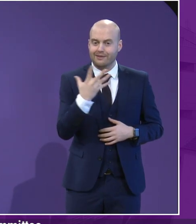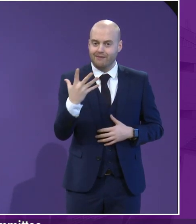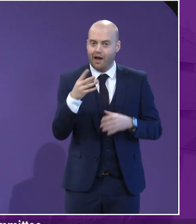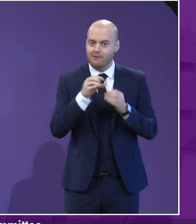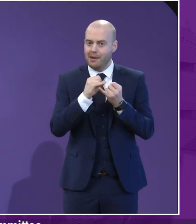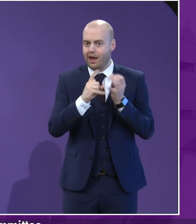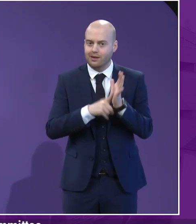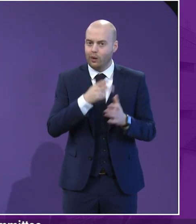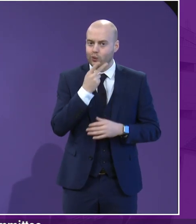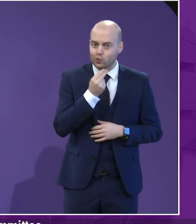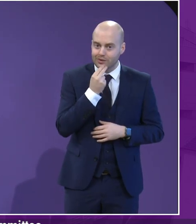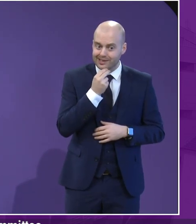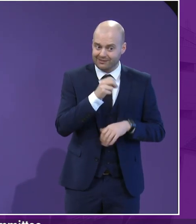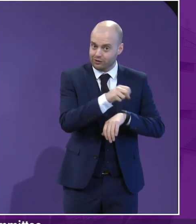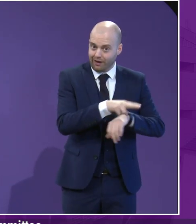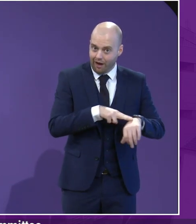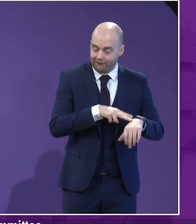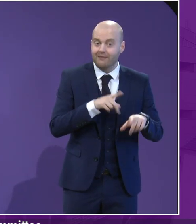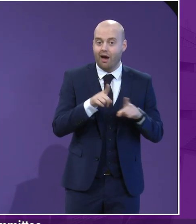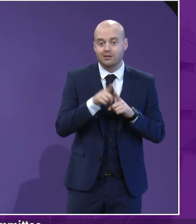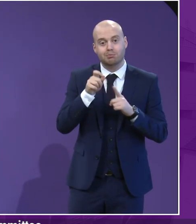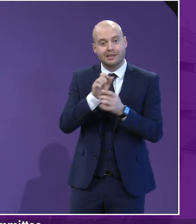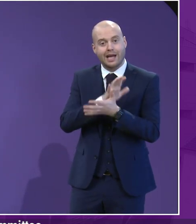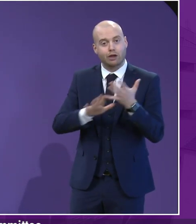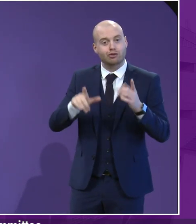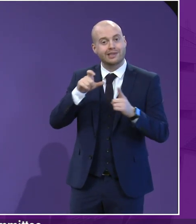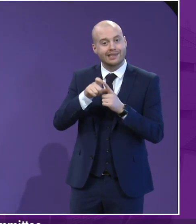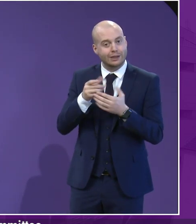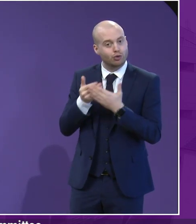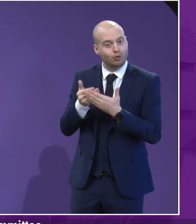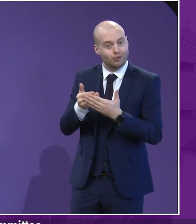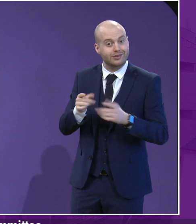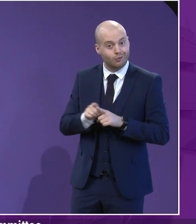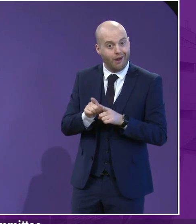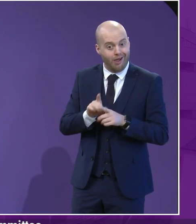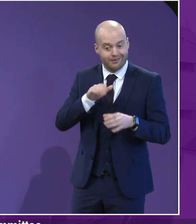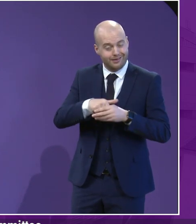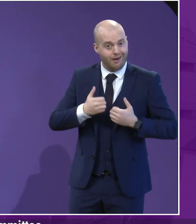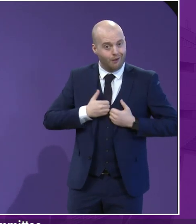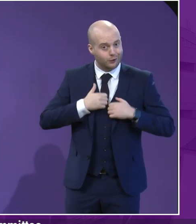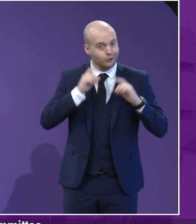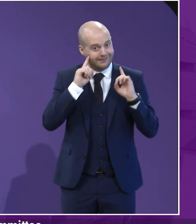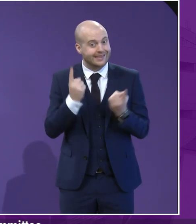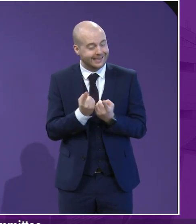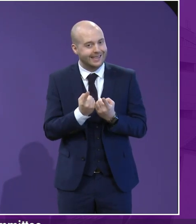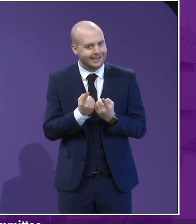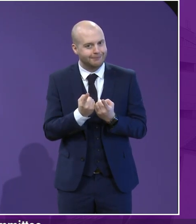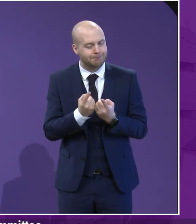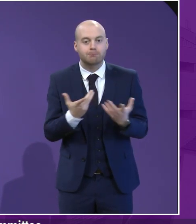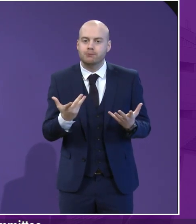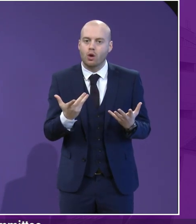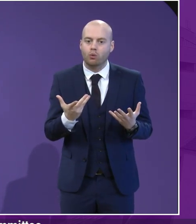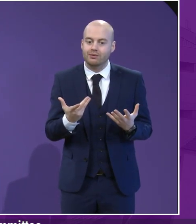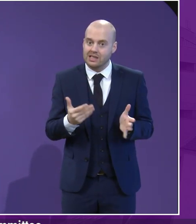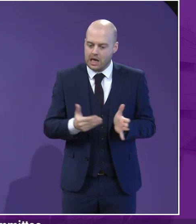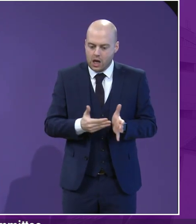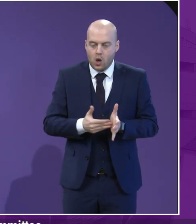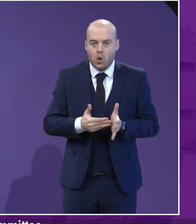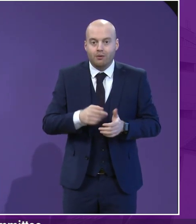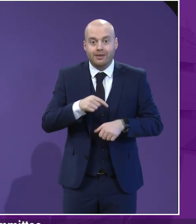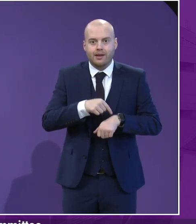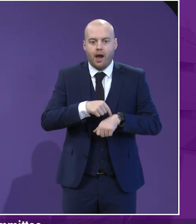any headway at Heriot-Watt at that point 10 years ago. 10 years down the line, we now have something like 25 BSL